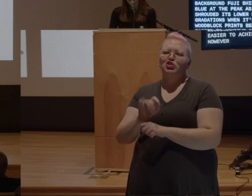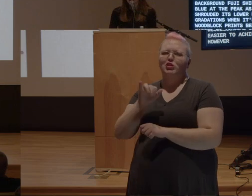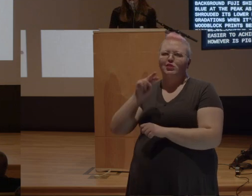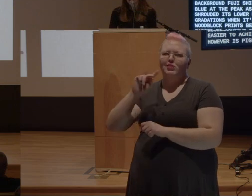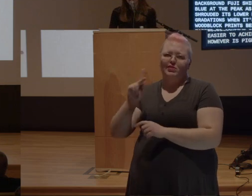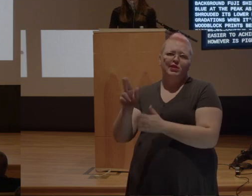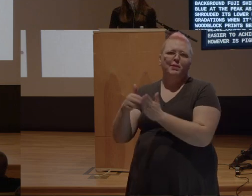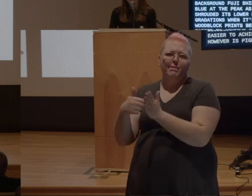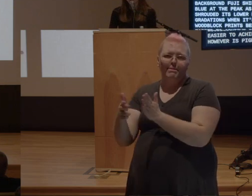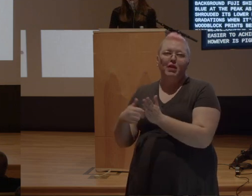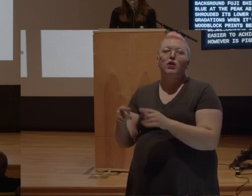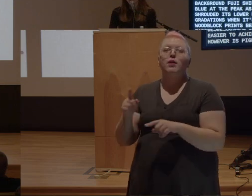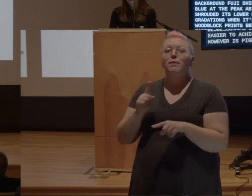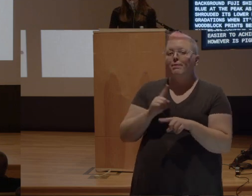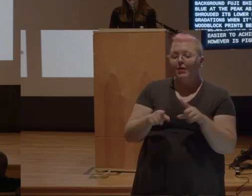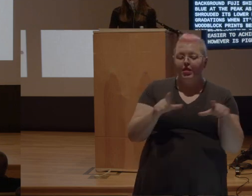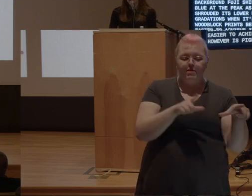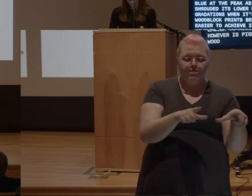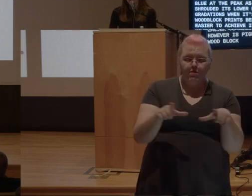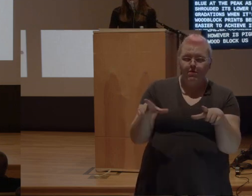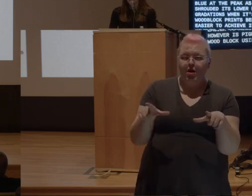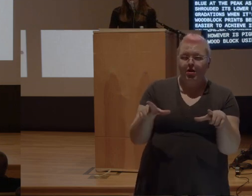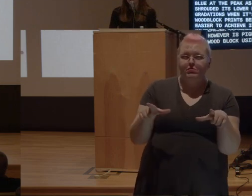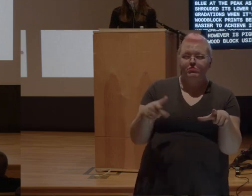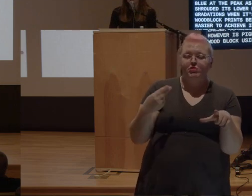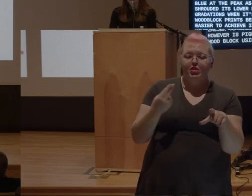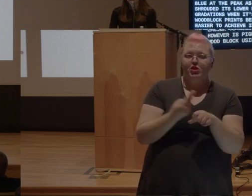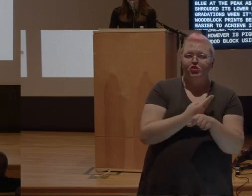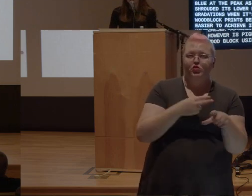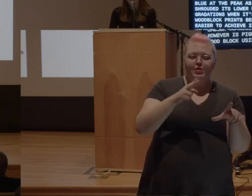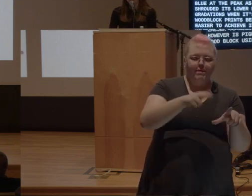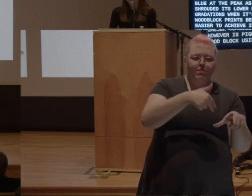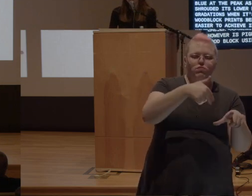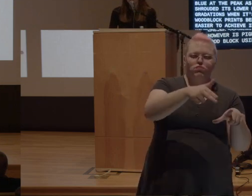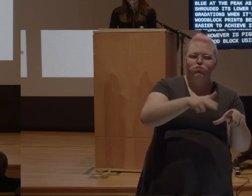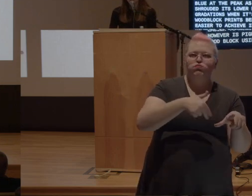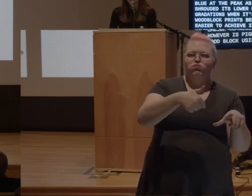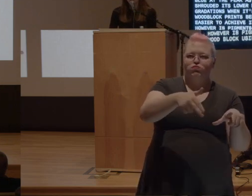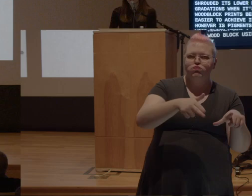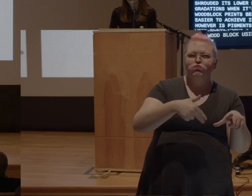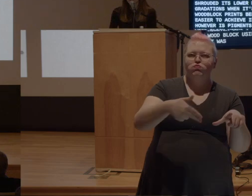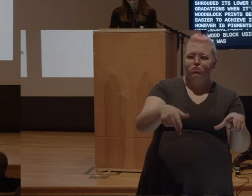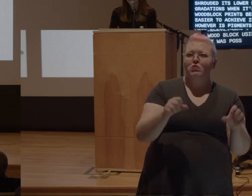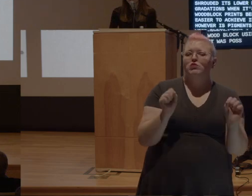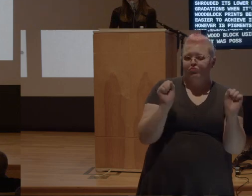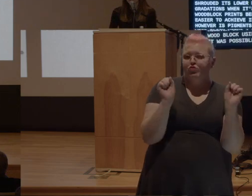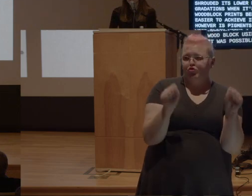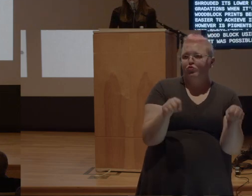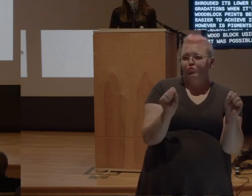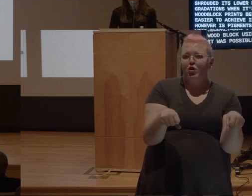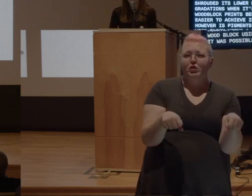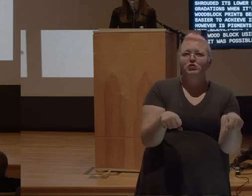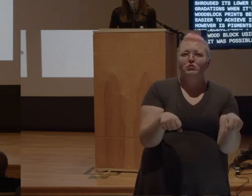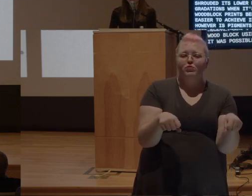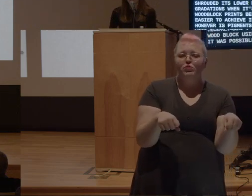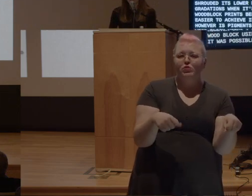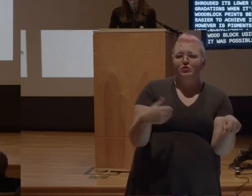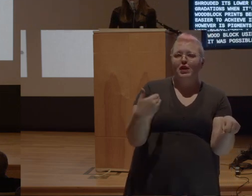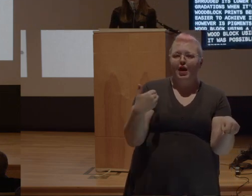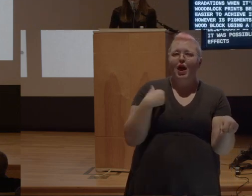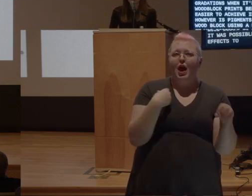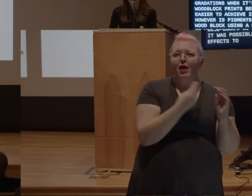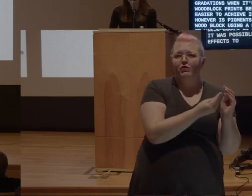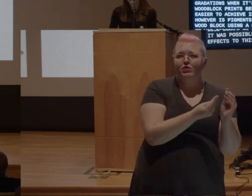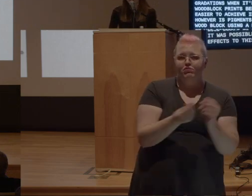were hand-painted onto each woodblock using a brush in the printing process, it was possible to introduce some painterly effects to